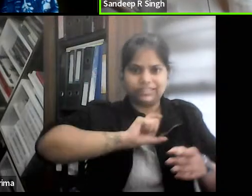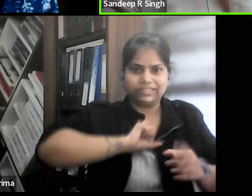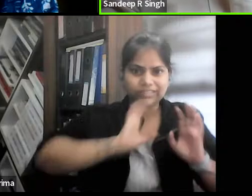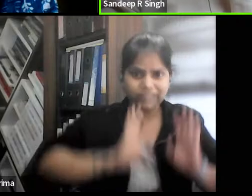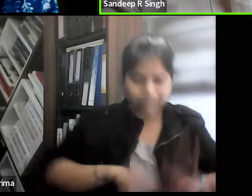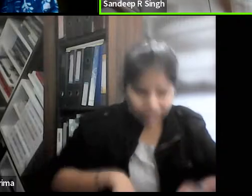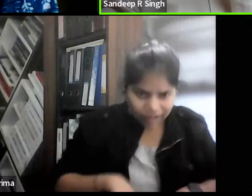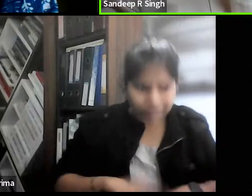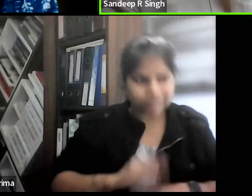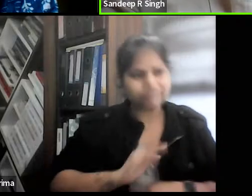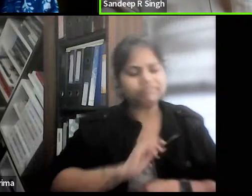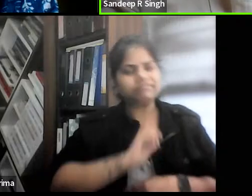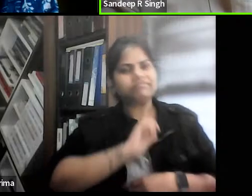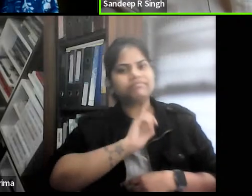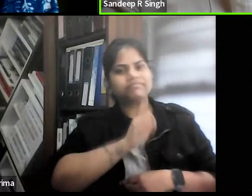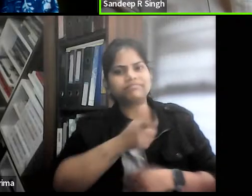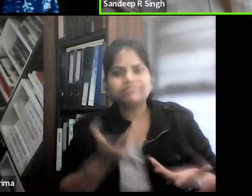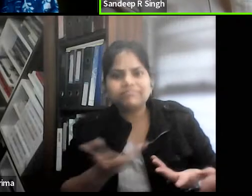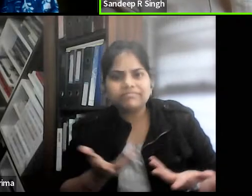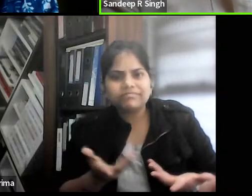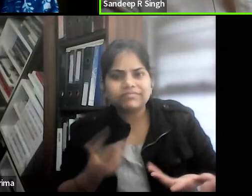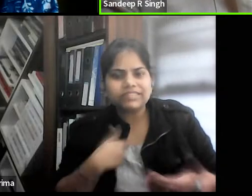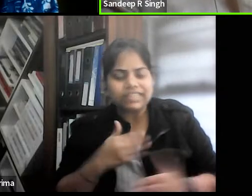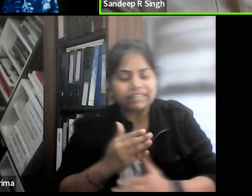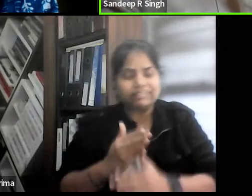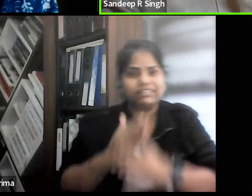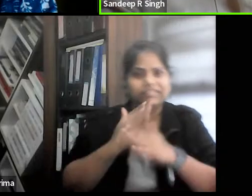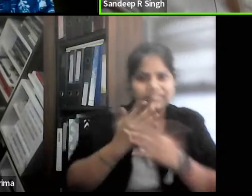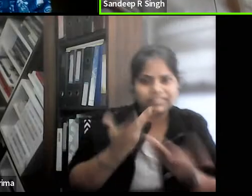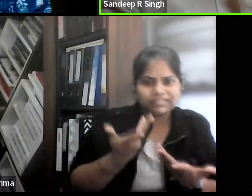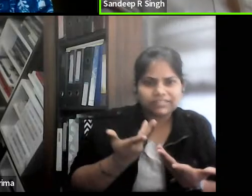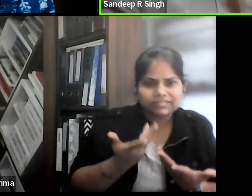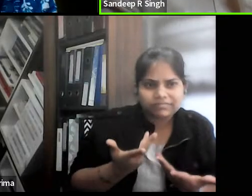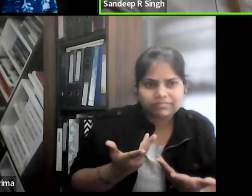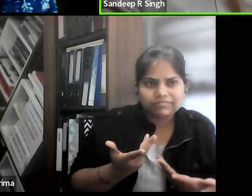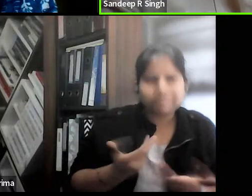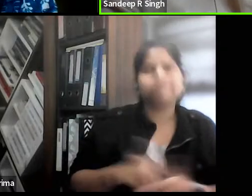to kind of resist or kind of